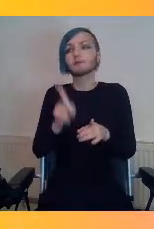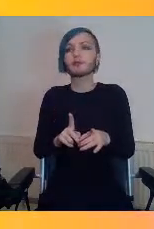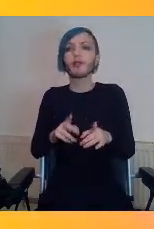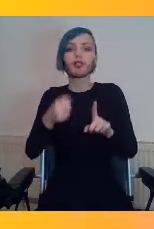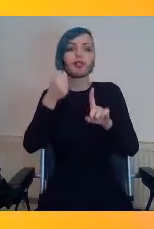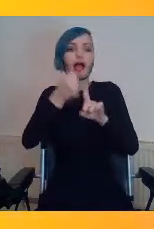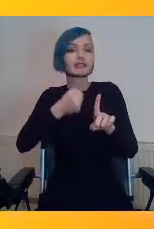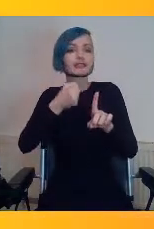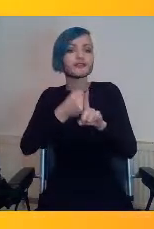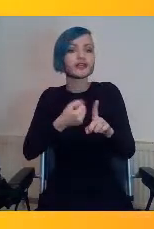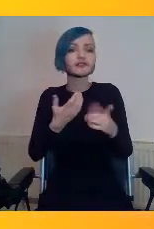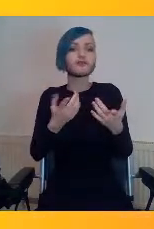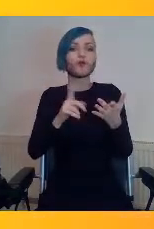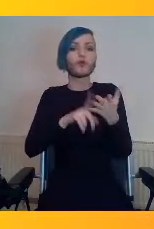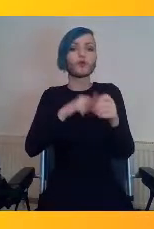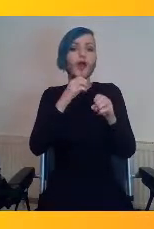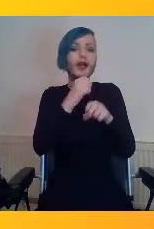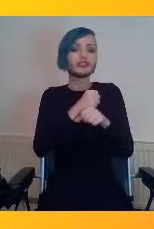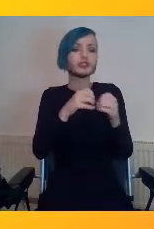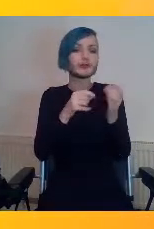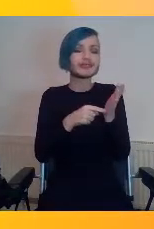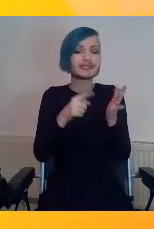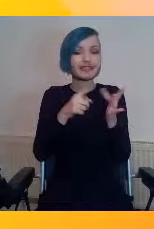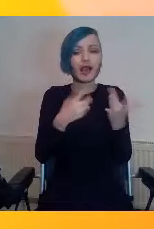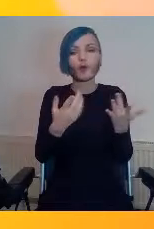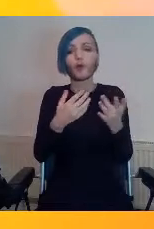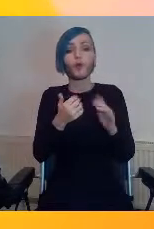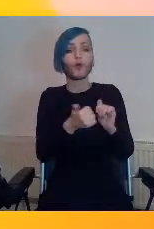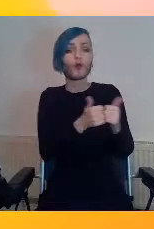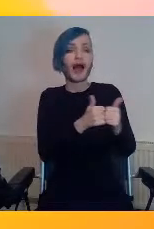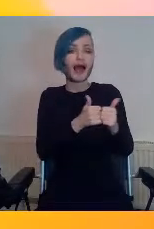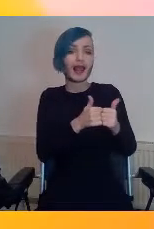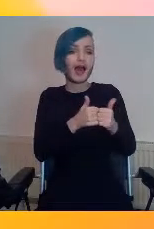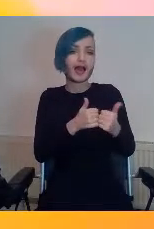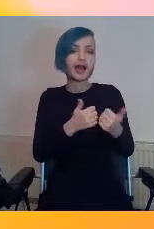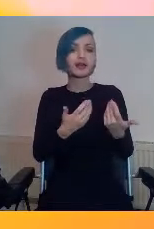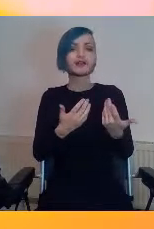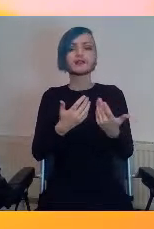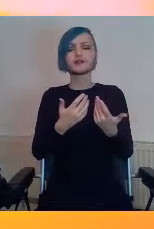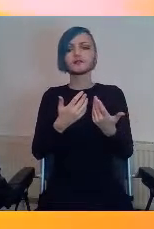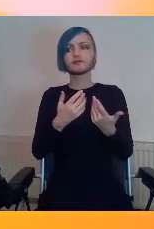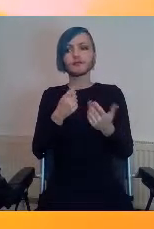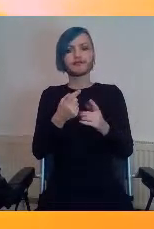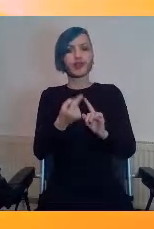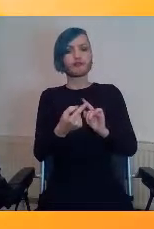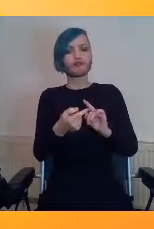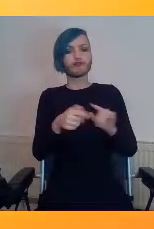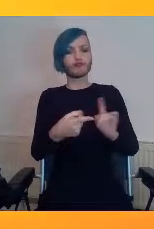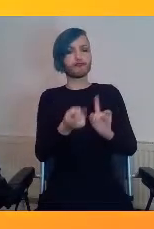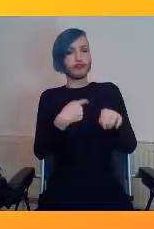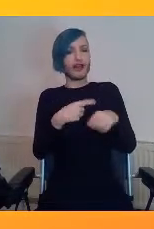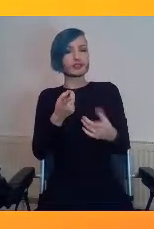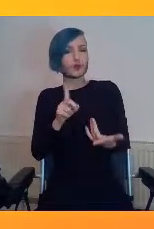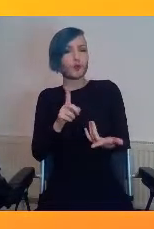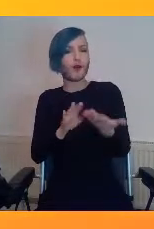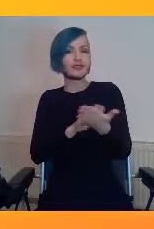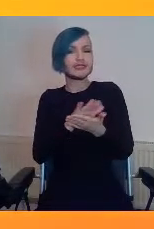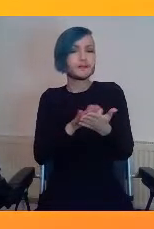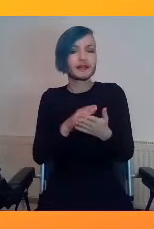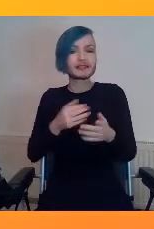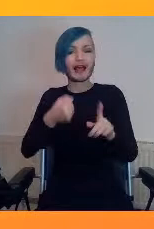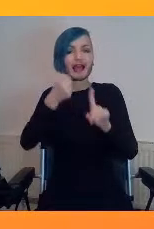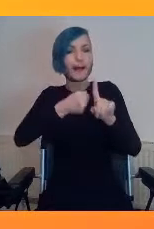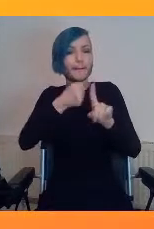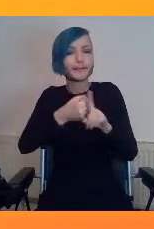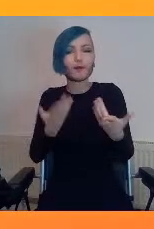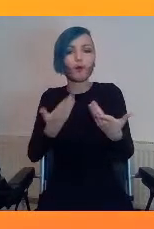or allies, how do they sort of react to this? Because that makes, obviously, campaigning, being part of the community, so difficult.